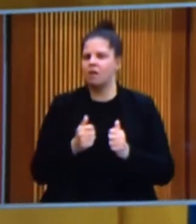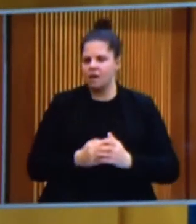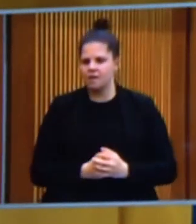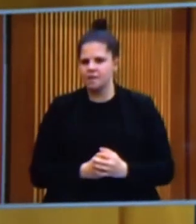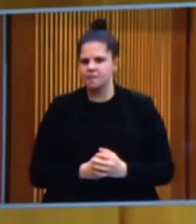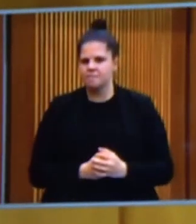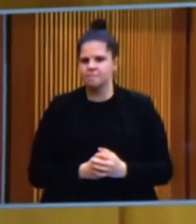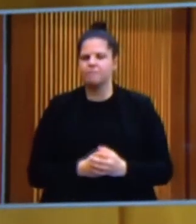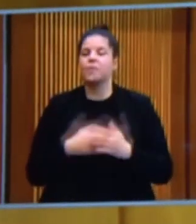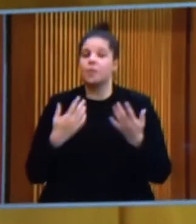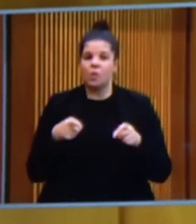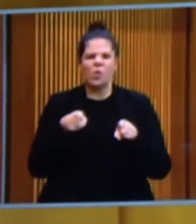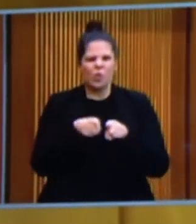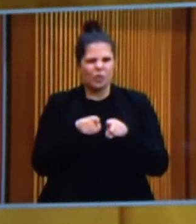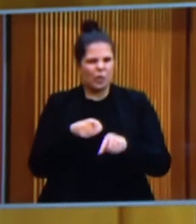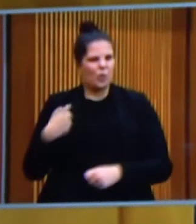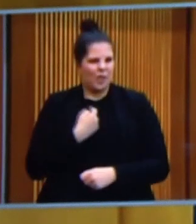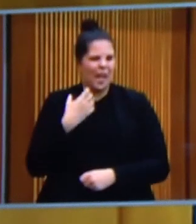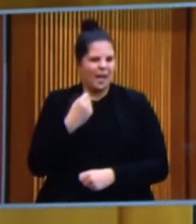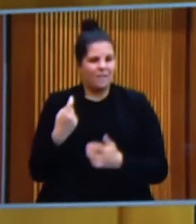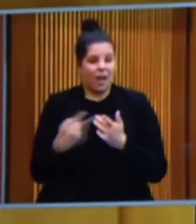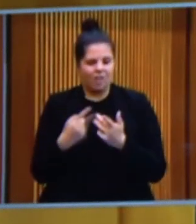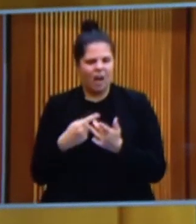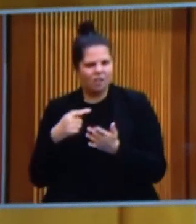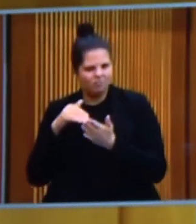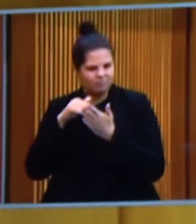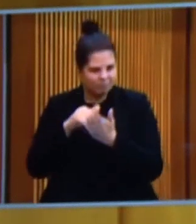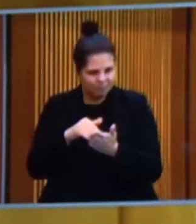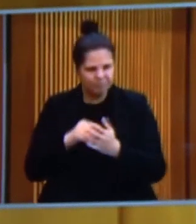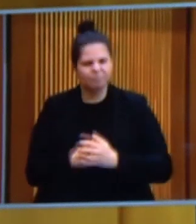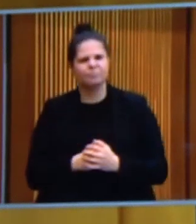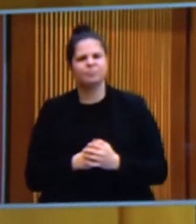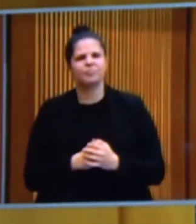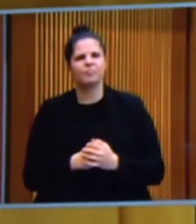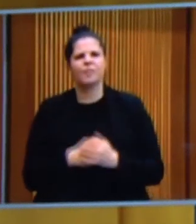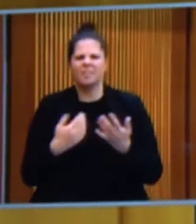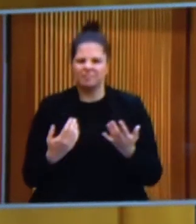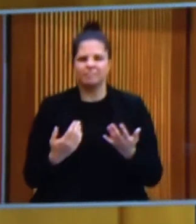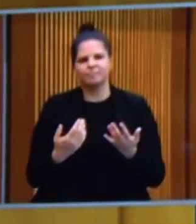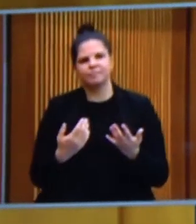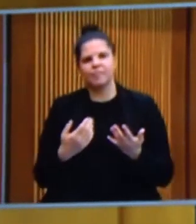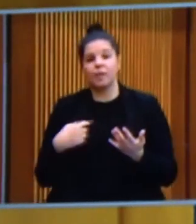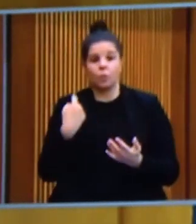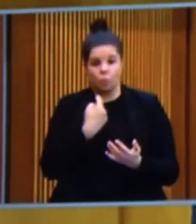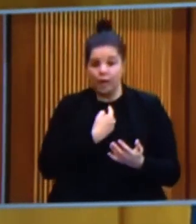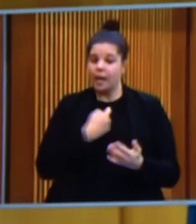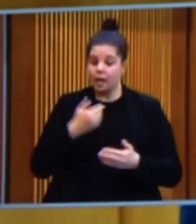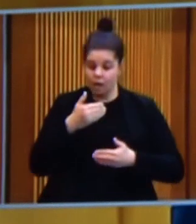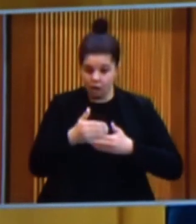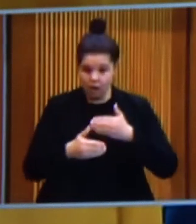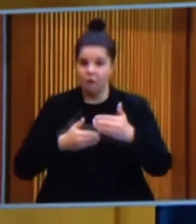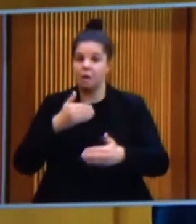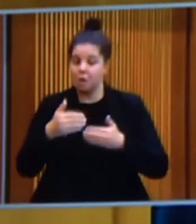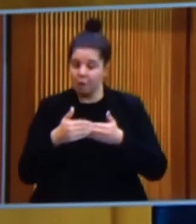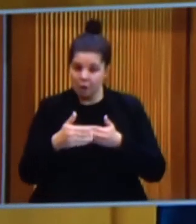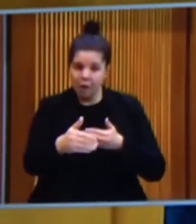being backed by the social measures, and these most difficult of social measures are about saying, whilst we are making progress, and whilst